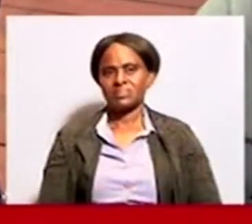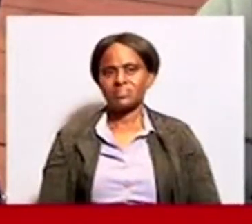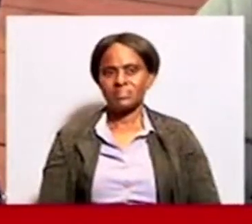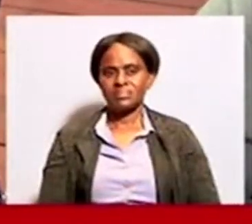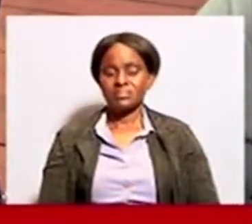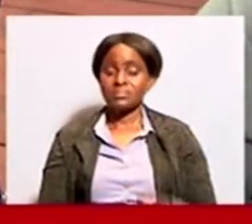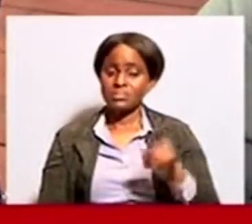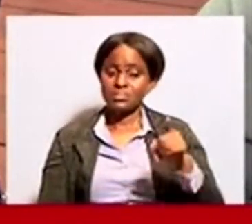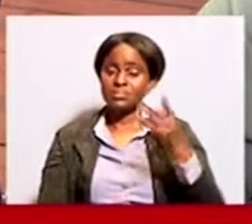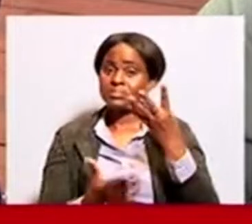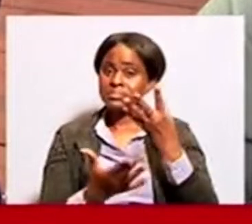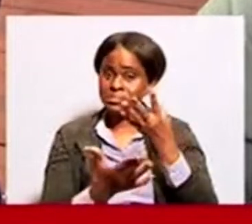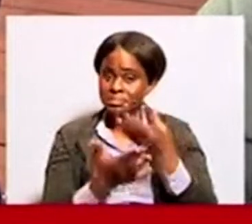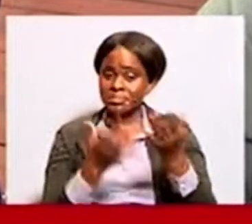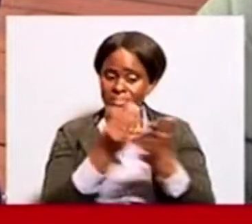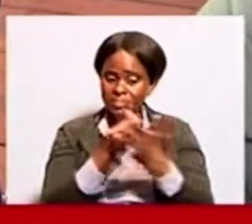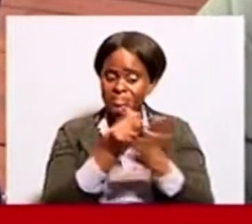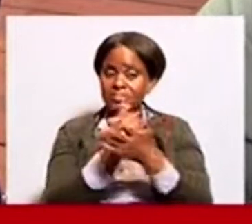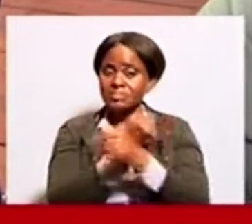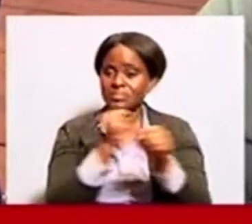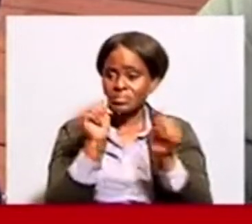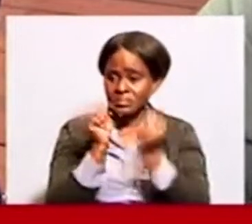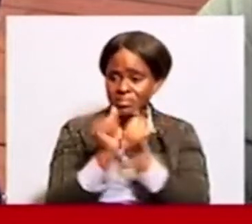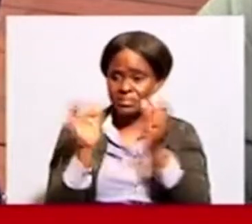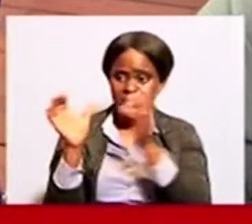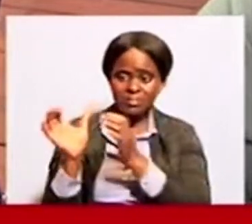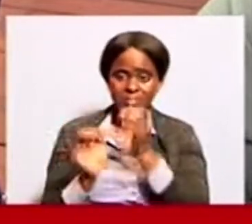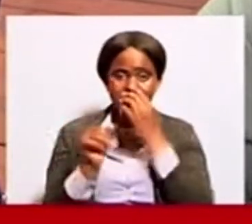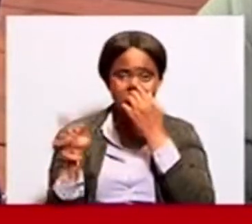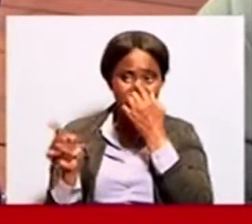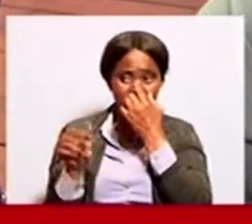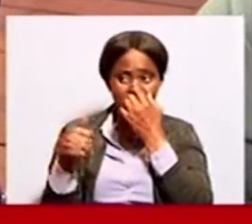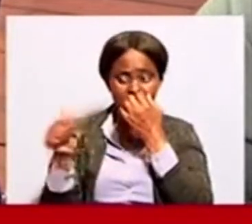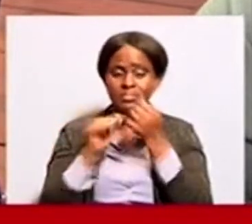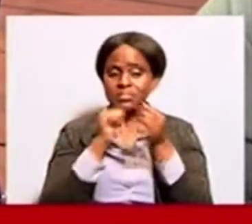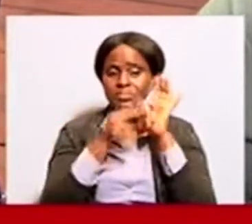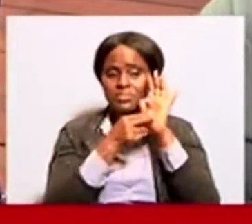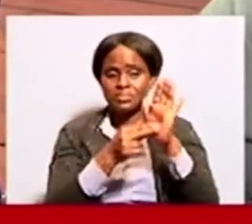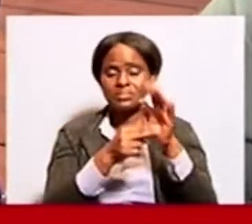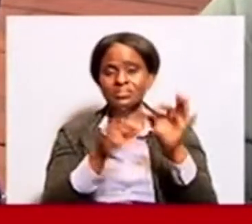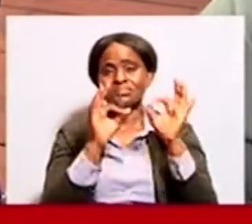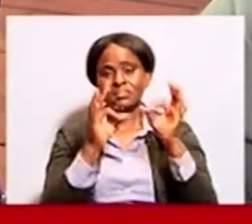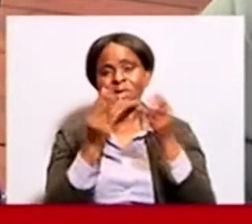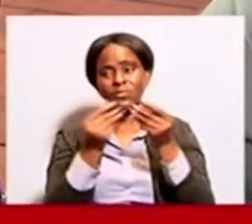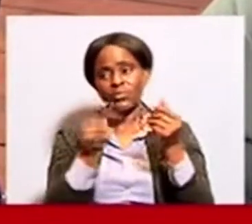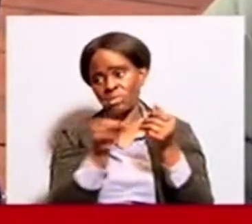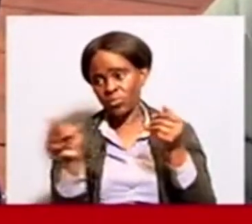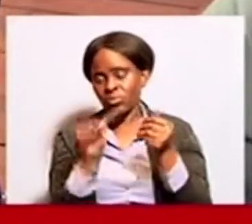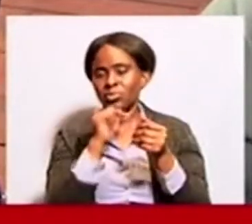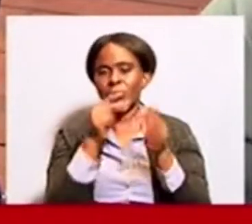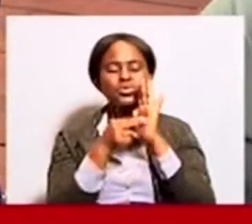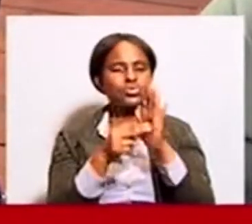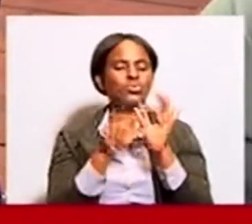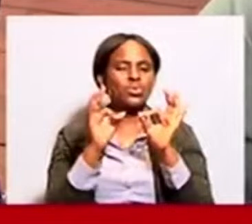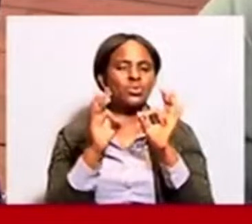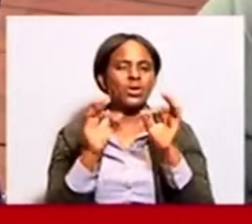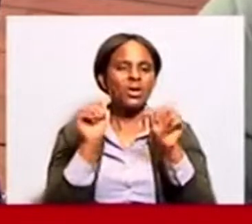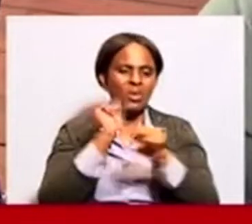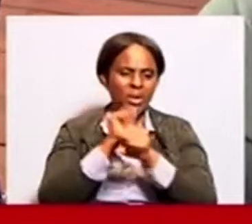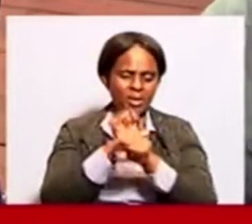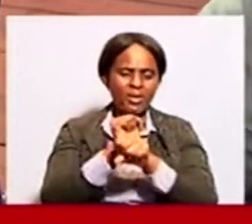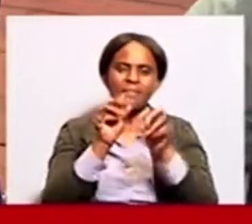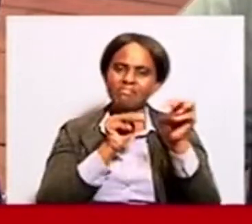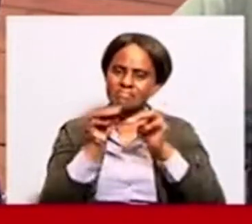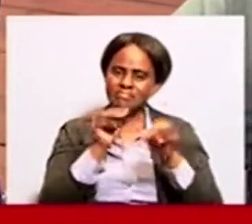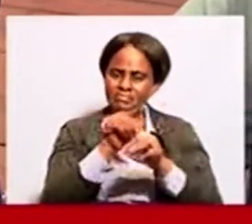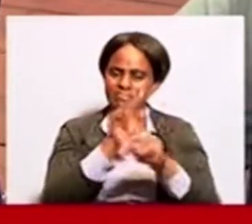Is the money safe in the hands of the councils? You are not demonstrating, few of you are not demonstrating the capacity to manage